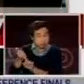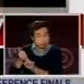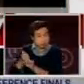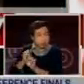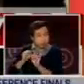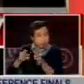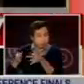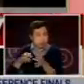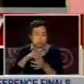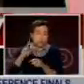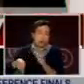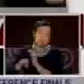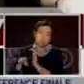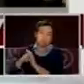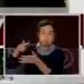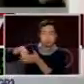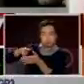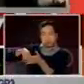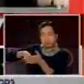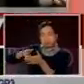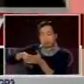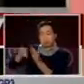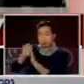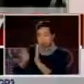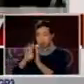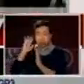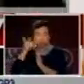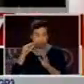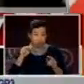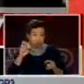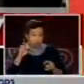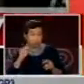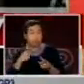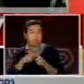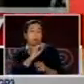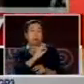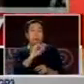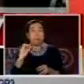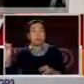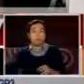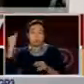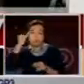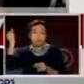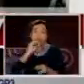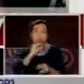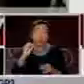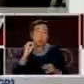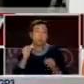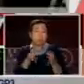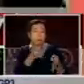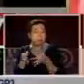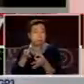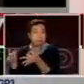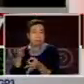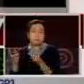naman pwede na basahin mong Constitution na para ka bang nagbasa ng dyaryo, tapos kanya-kanya kayong interpretasyon. Hindi ganun yun. Kaya